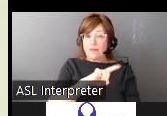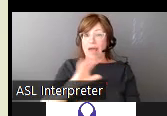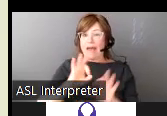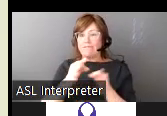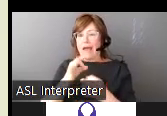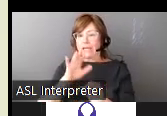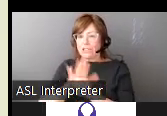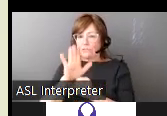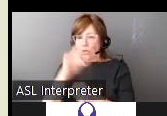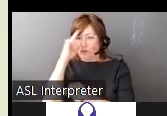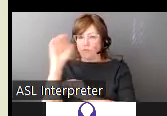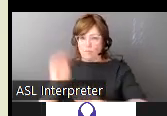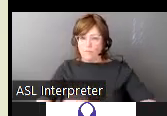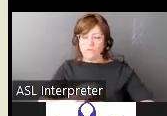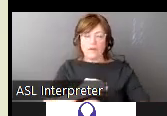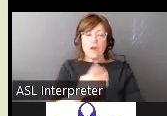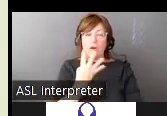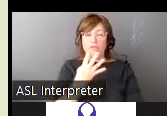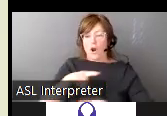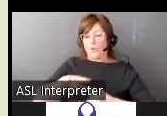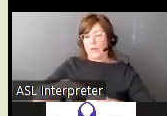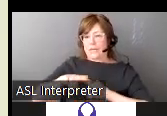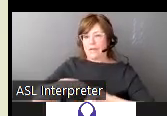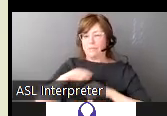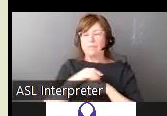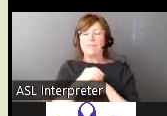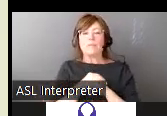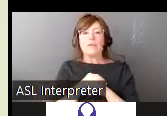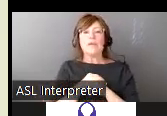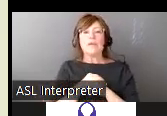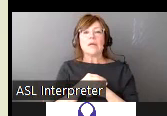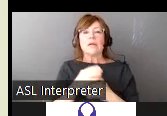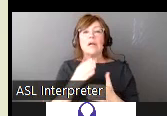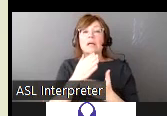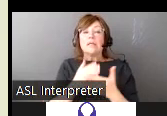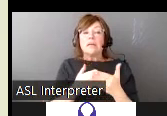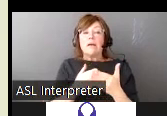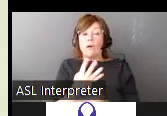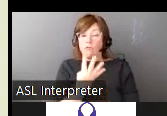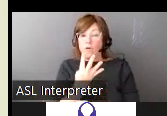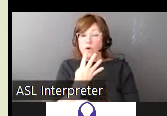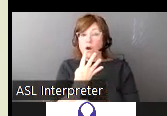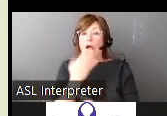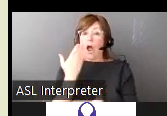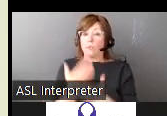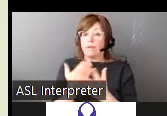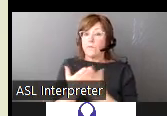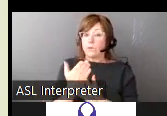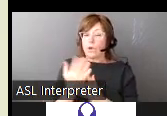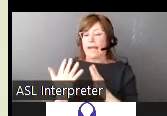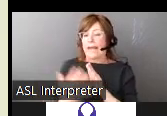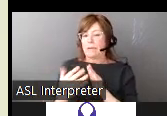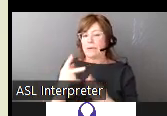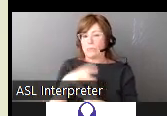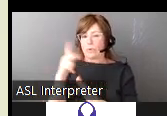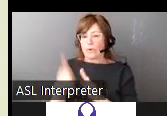were dependent on skilled worker. 4 arrived through the Canadian Immigrants Investor Program. So you can see that they